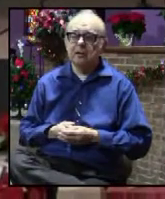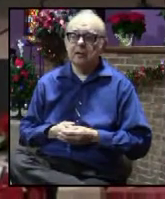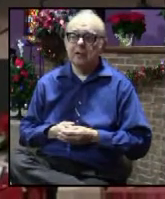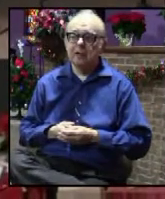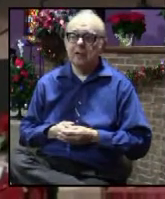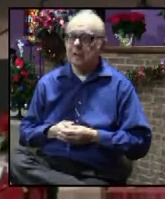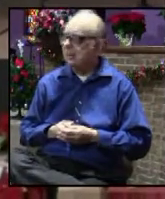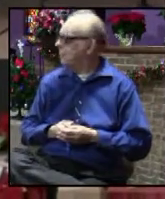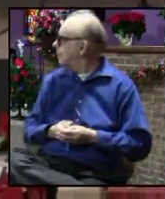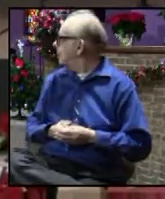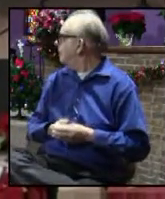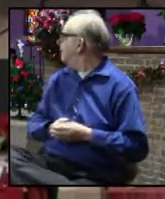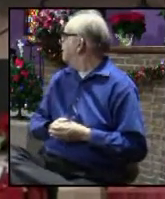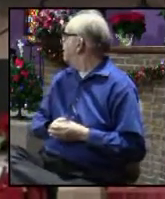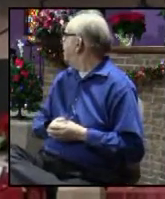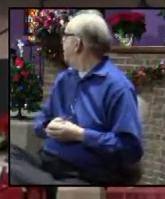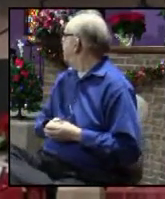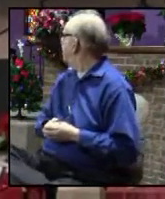Okay.